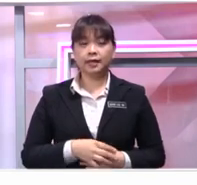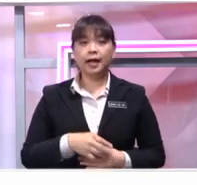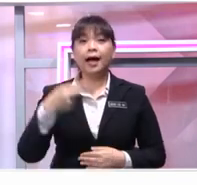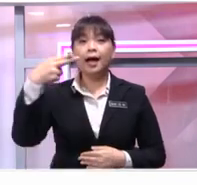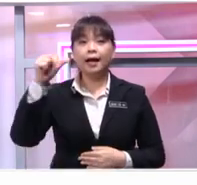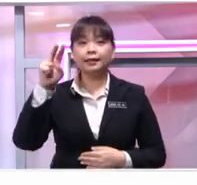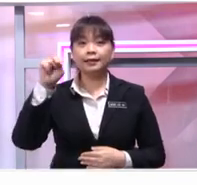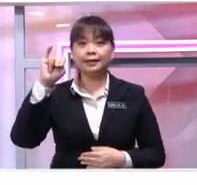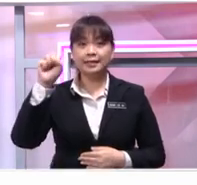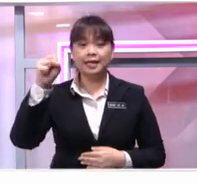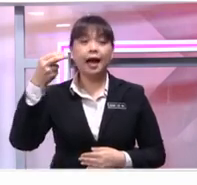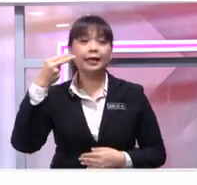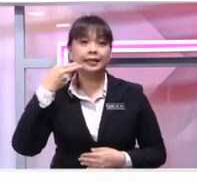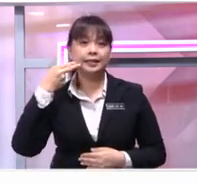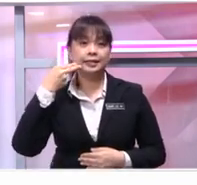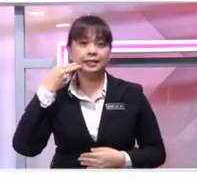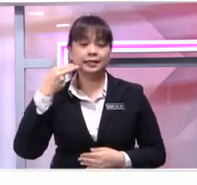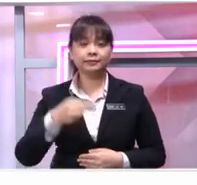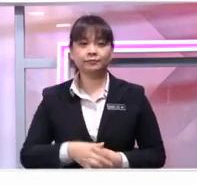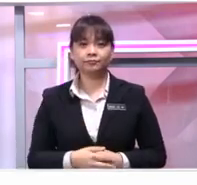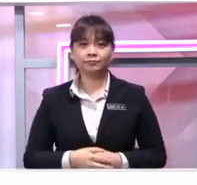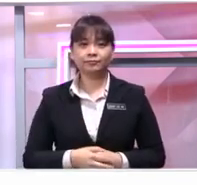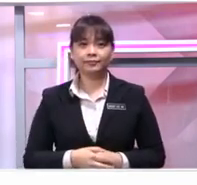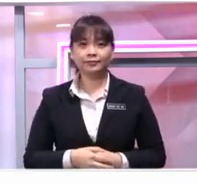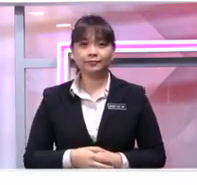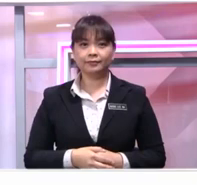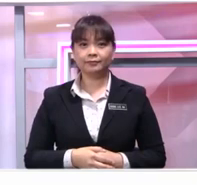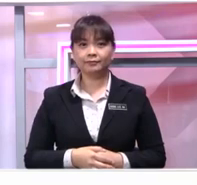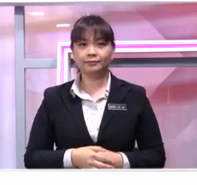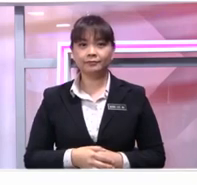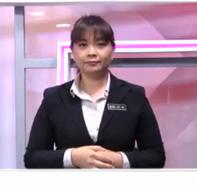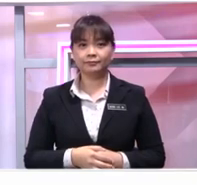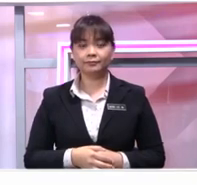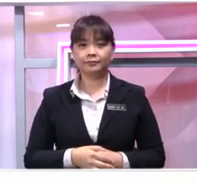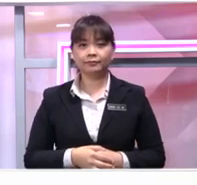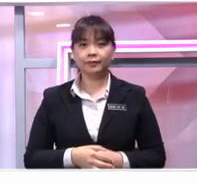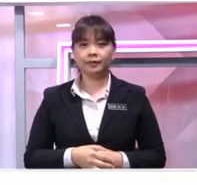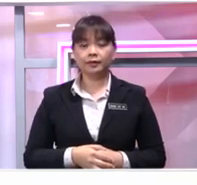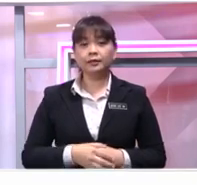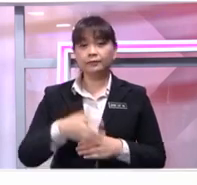Hanis. Mm-hmm. Hi Hanis, nice to meet you. And then